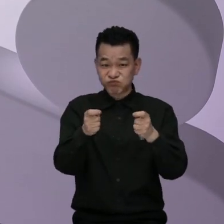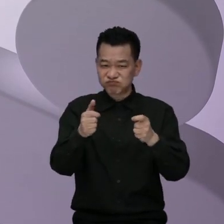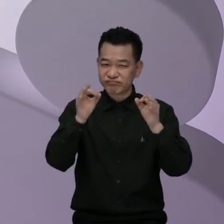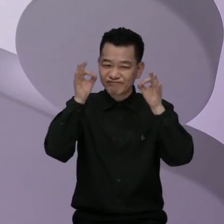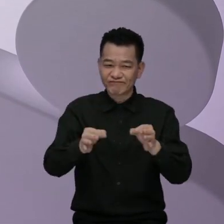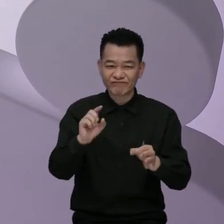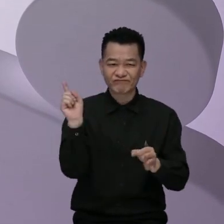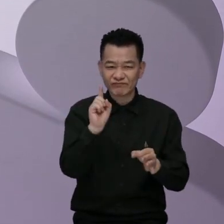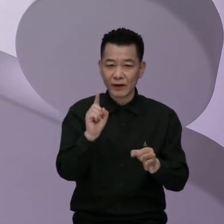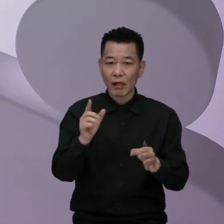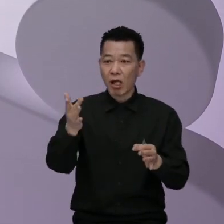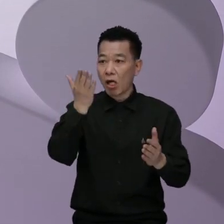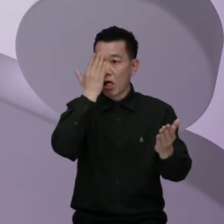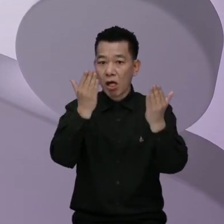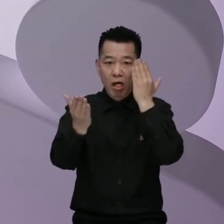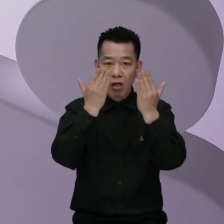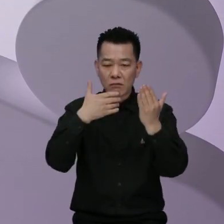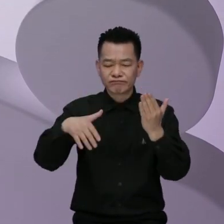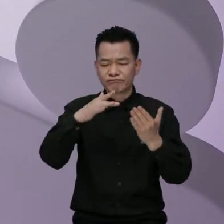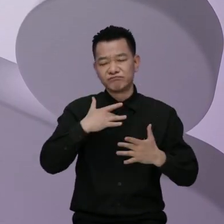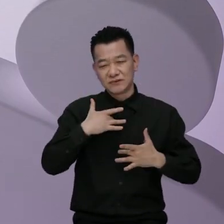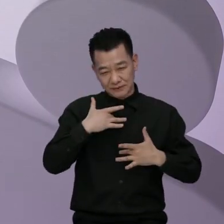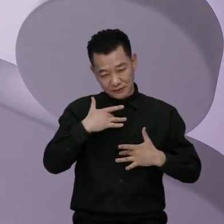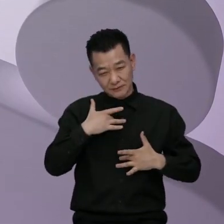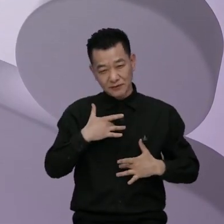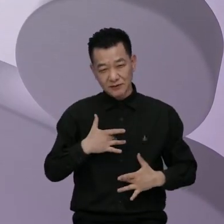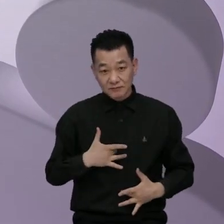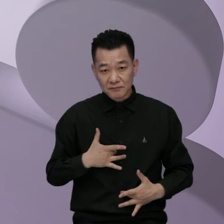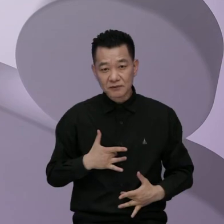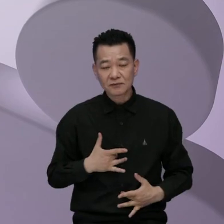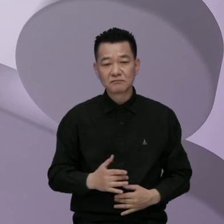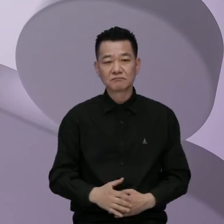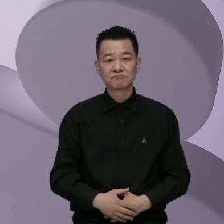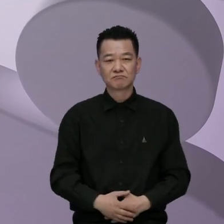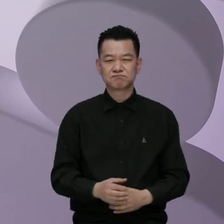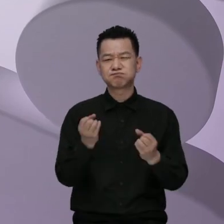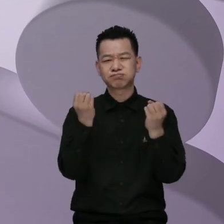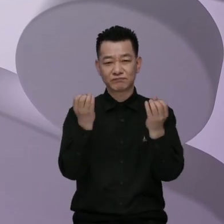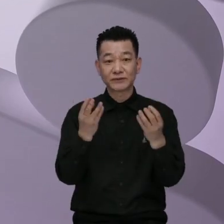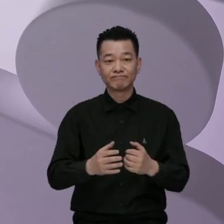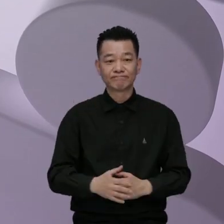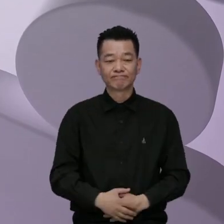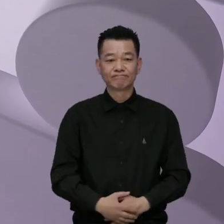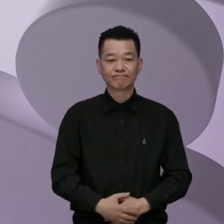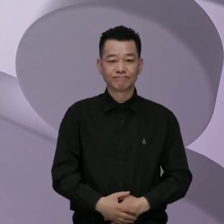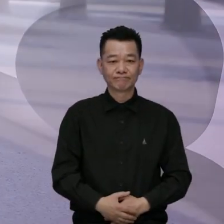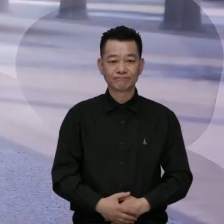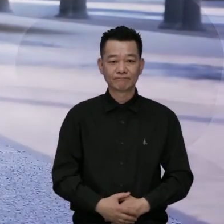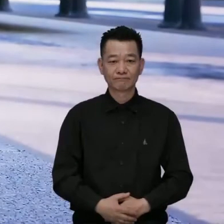autonomy to be recognized, often being discouraged when facing the harsh reality.